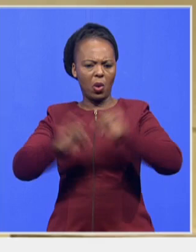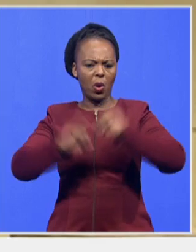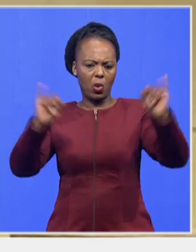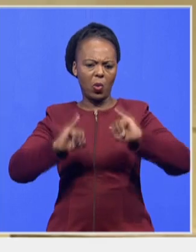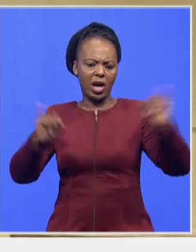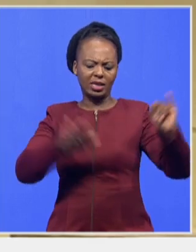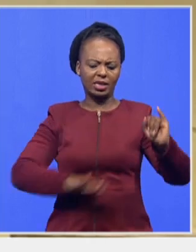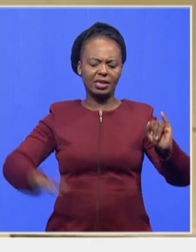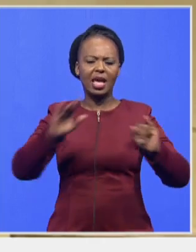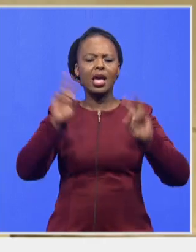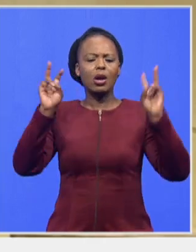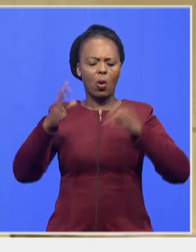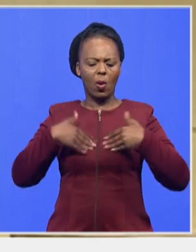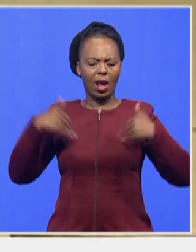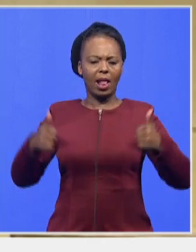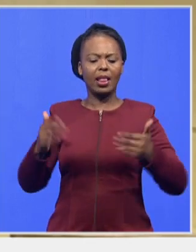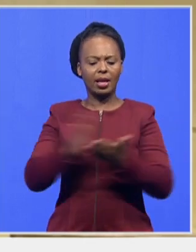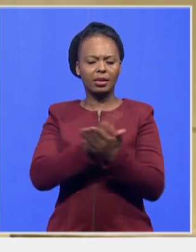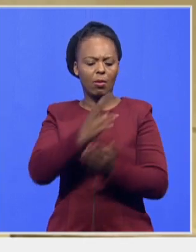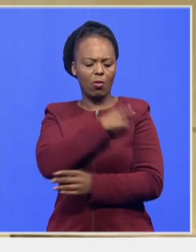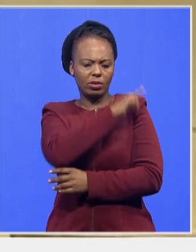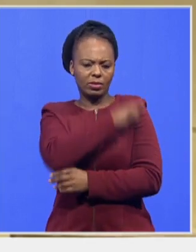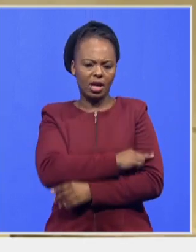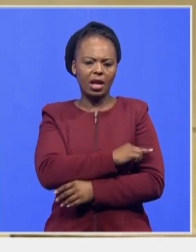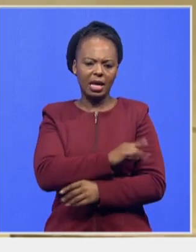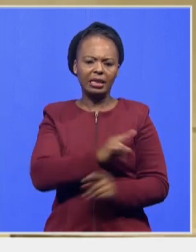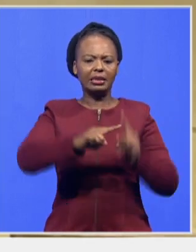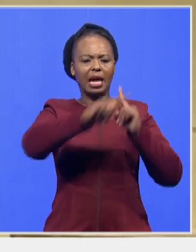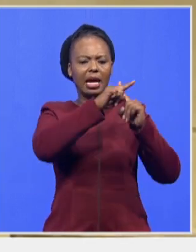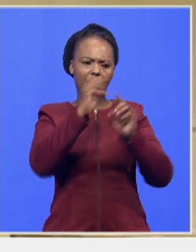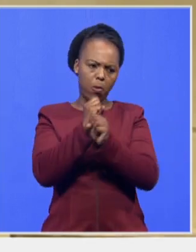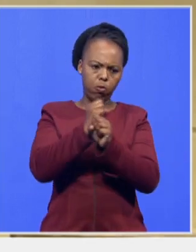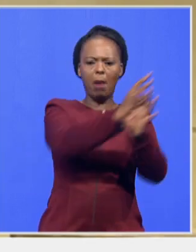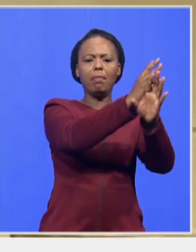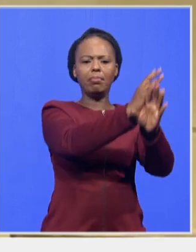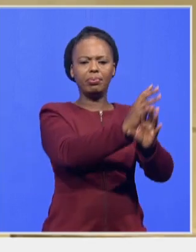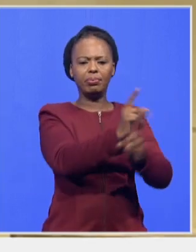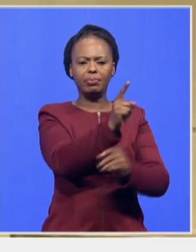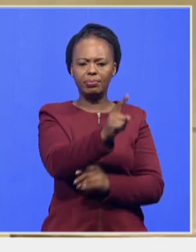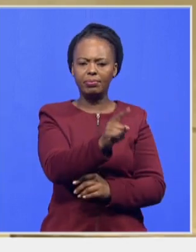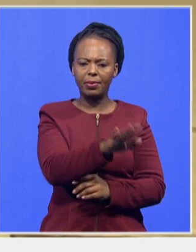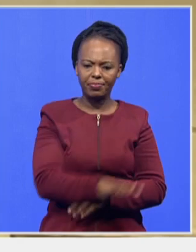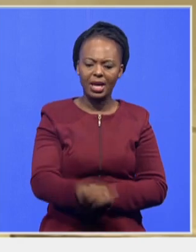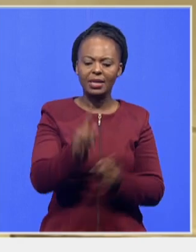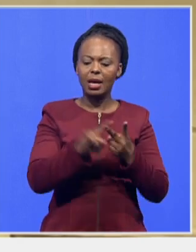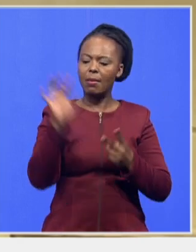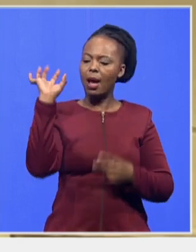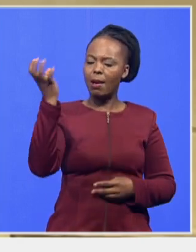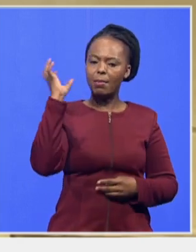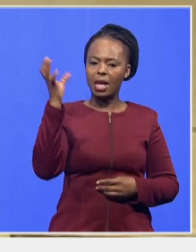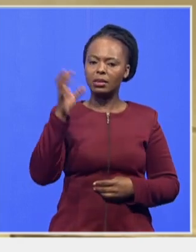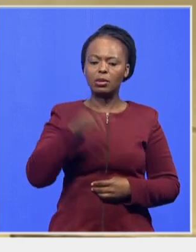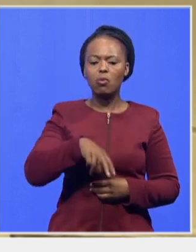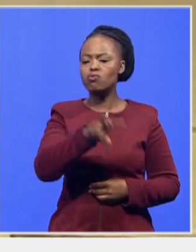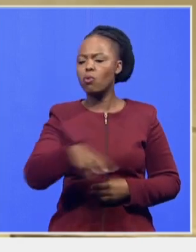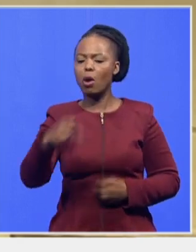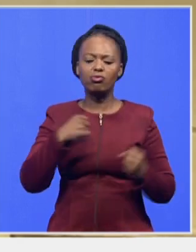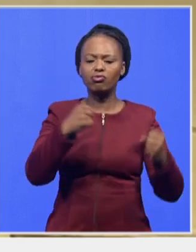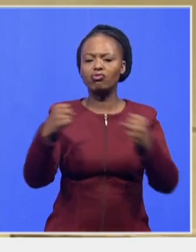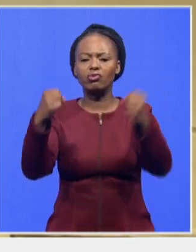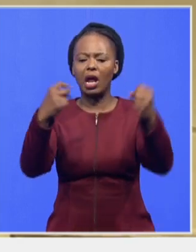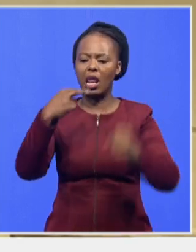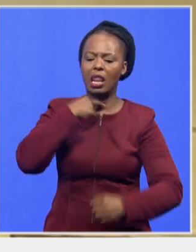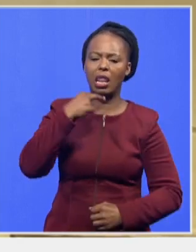with some hospitals being targeted and bombed, and also the ambulances cannot go around because of the